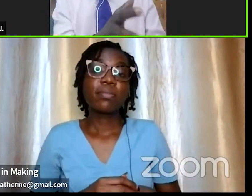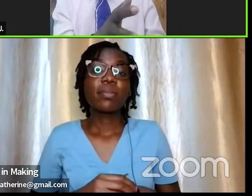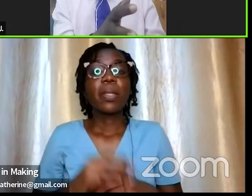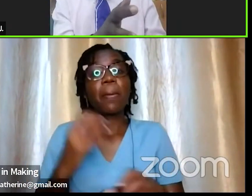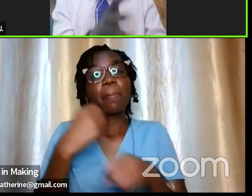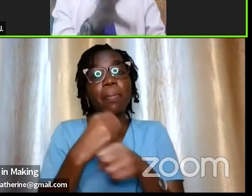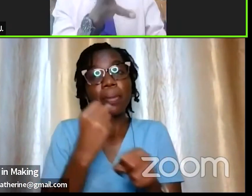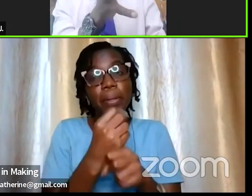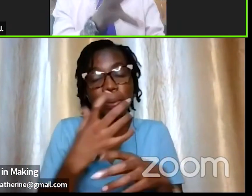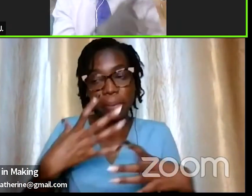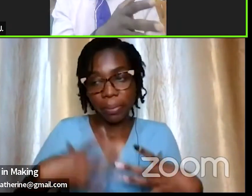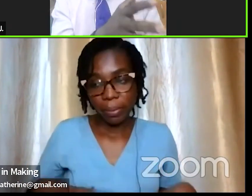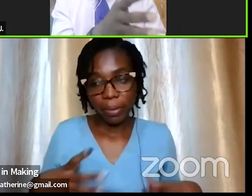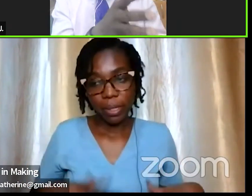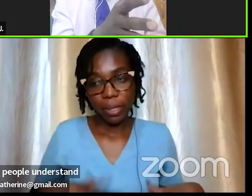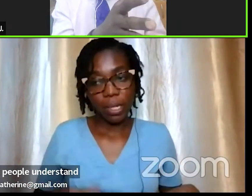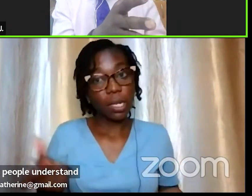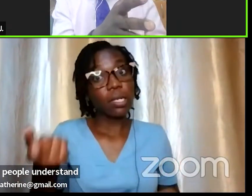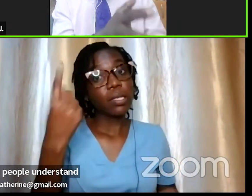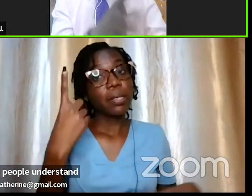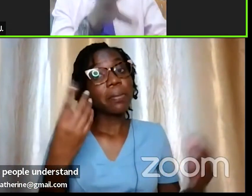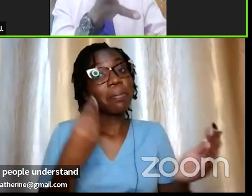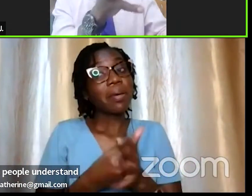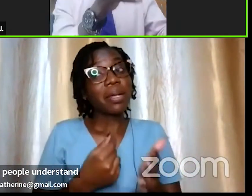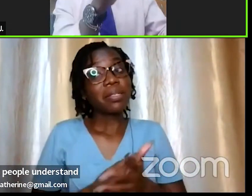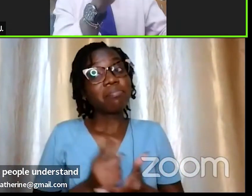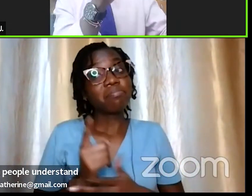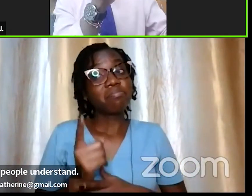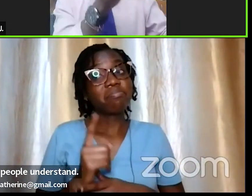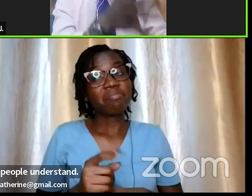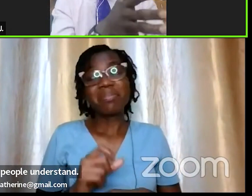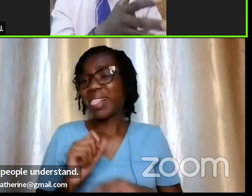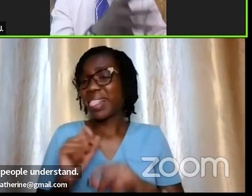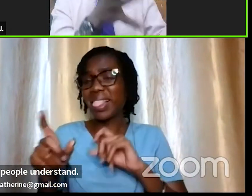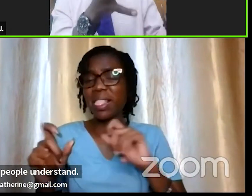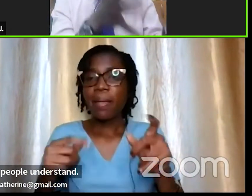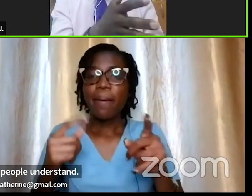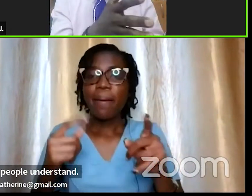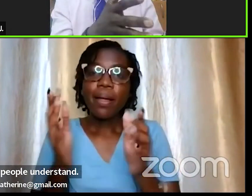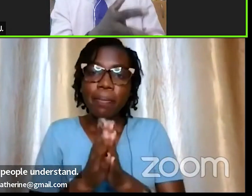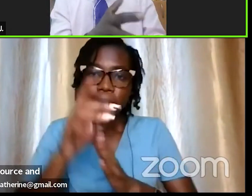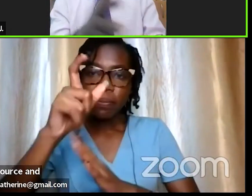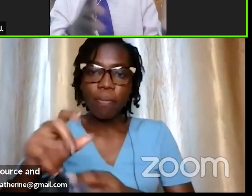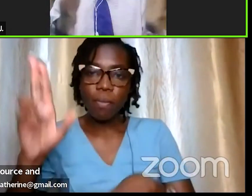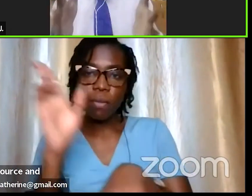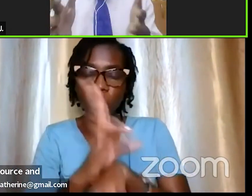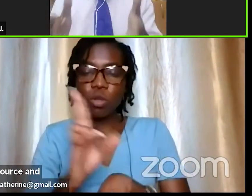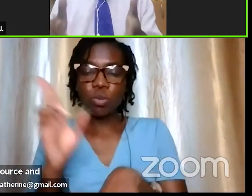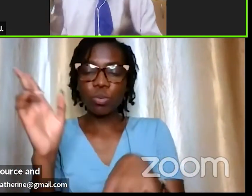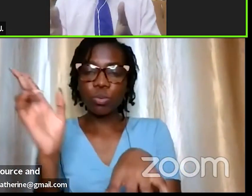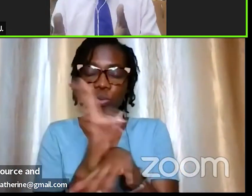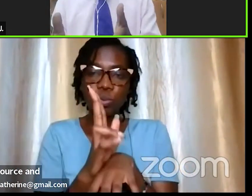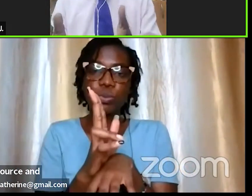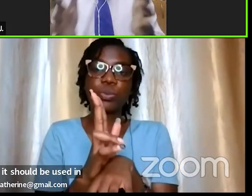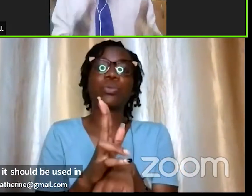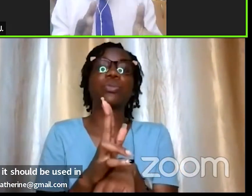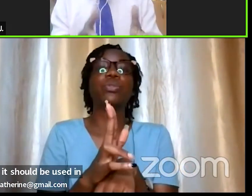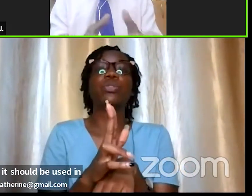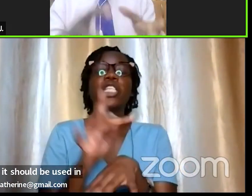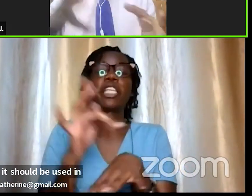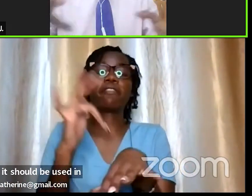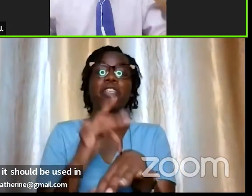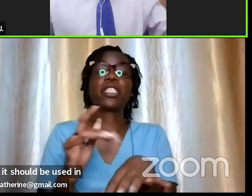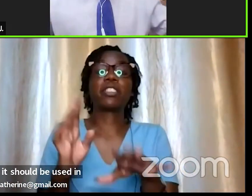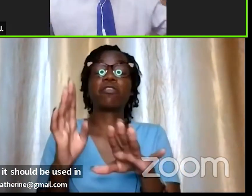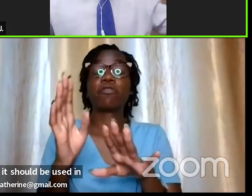people understand that money is a scarce resource and it should be used in an efficient and effective manner so